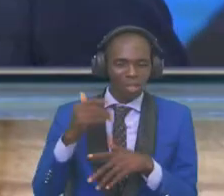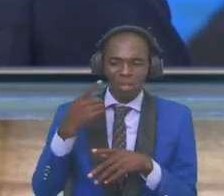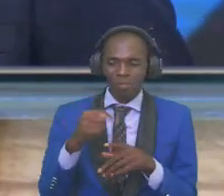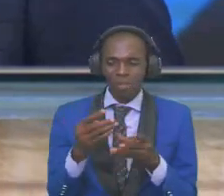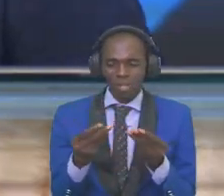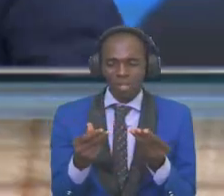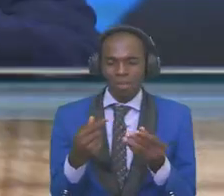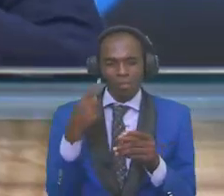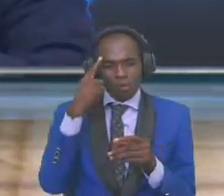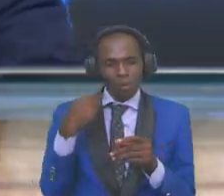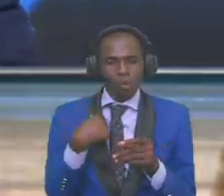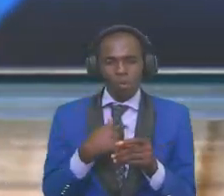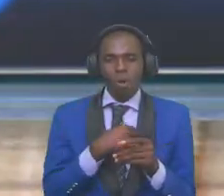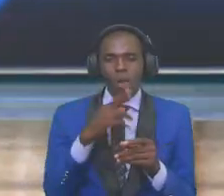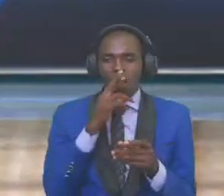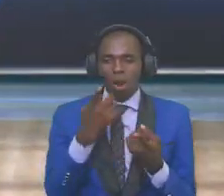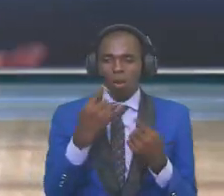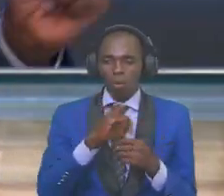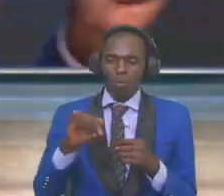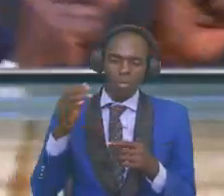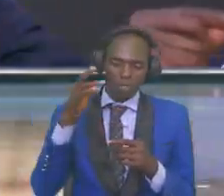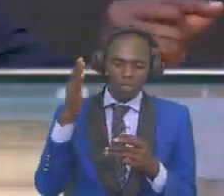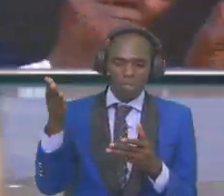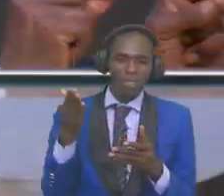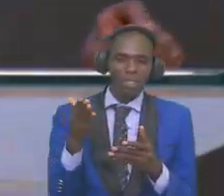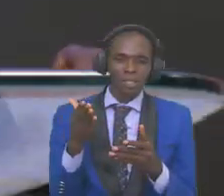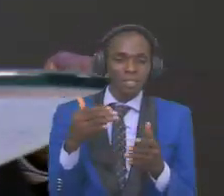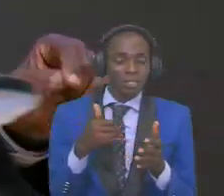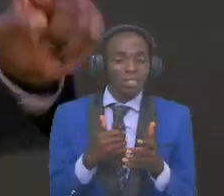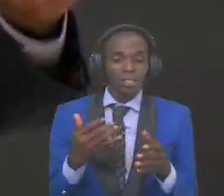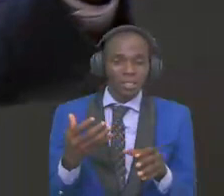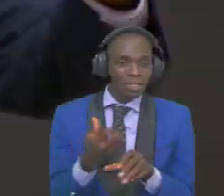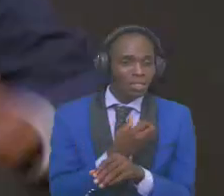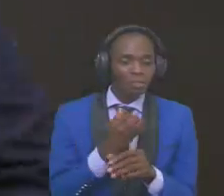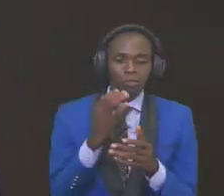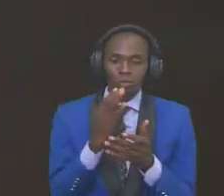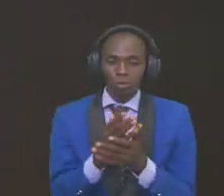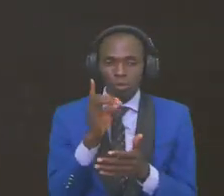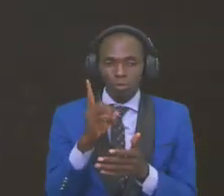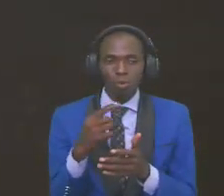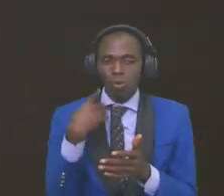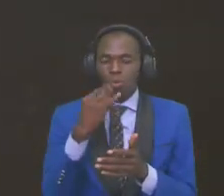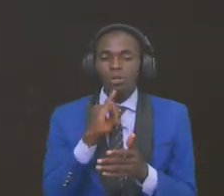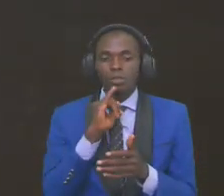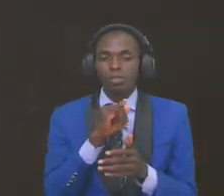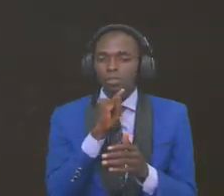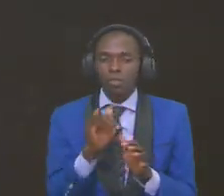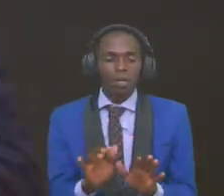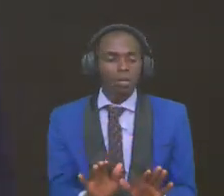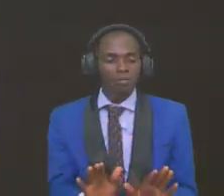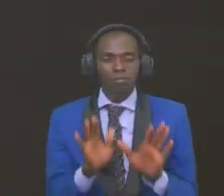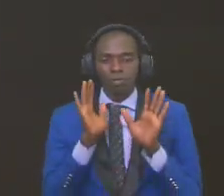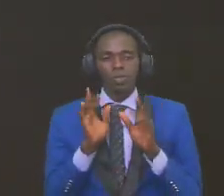coming there. It takes somebody daring to go and do that.